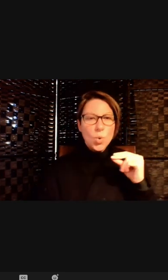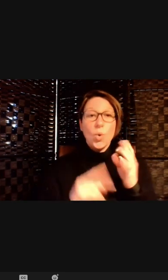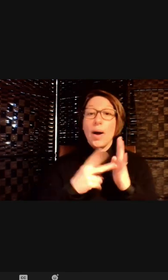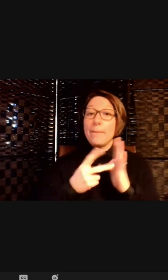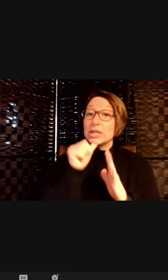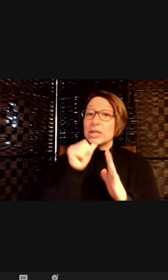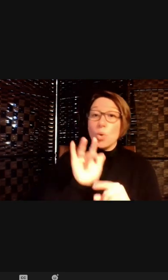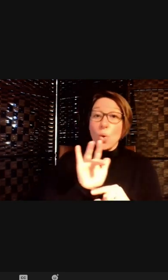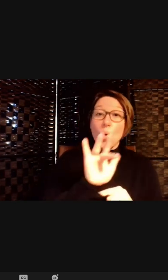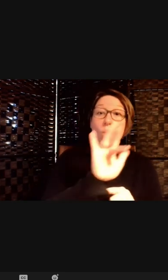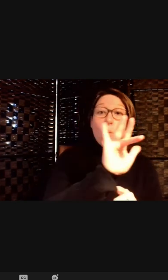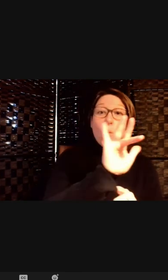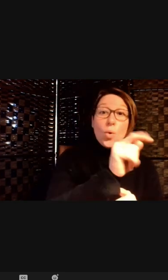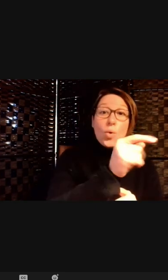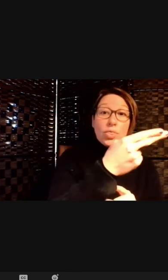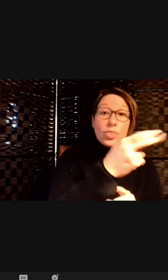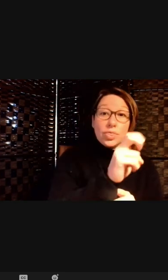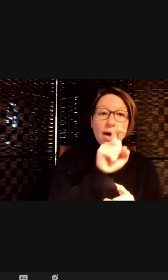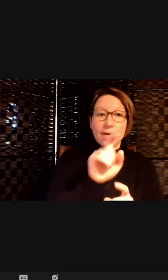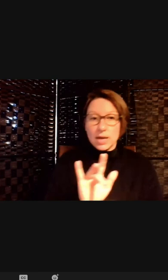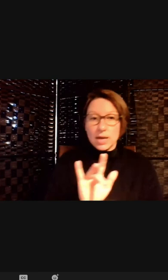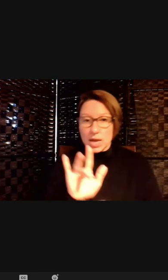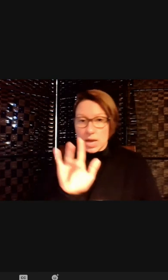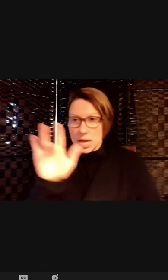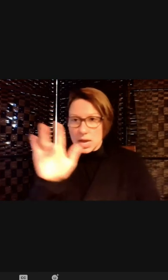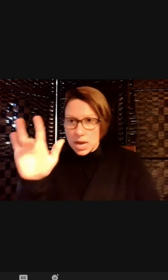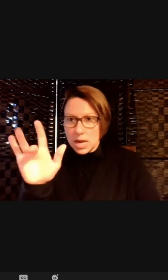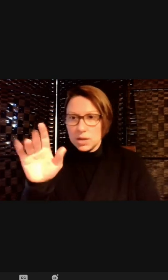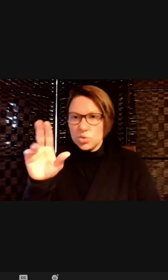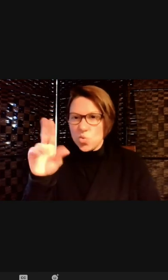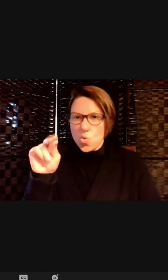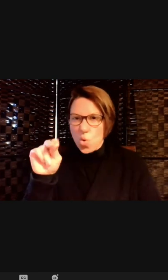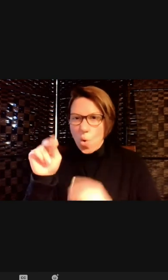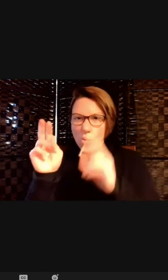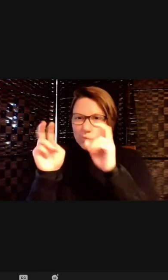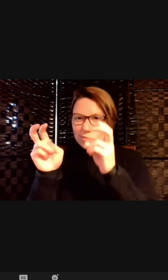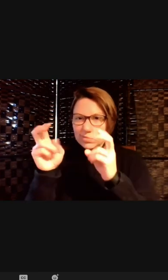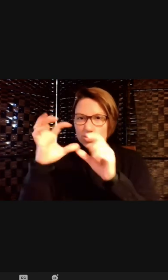remember, we're going to drag it to the no button. So drag it up to no.